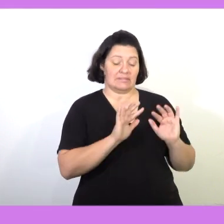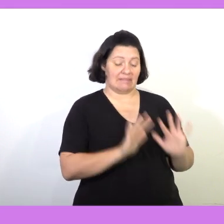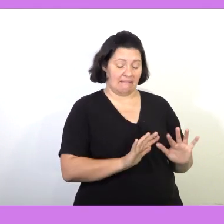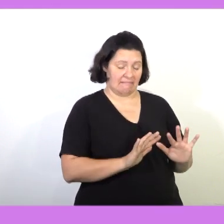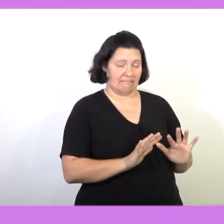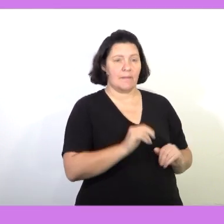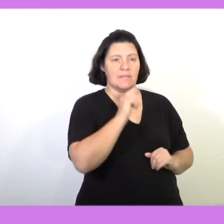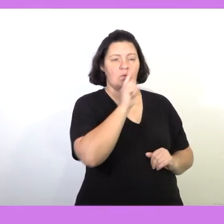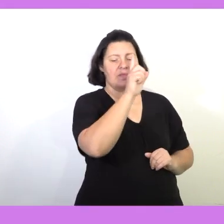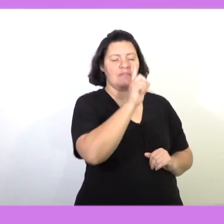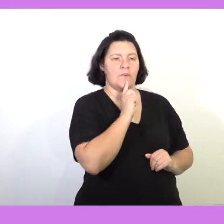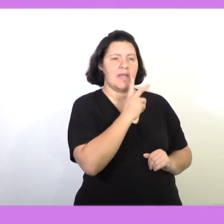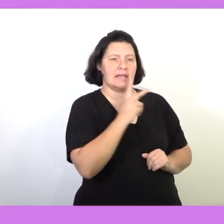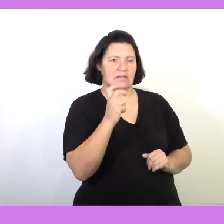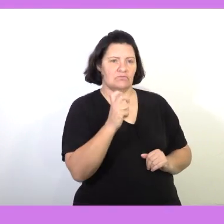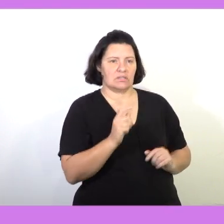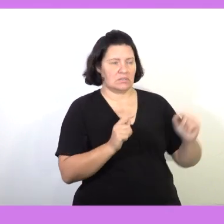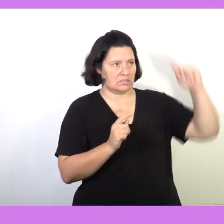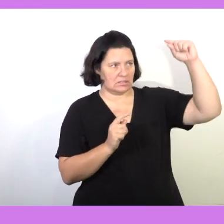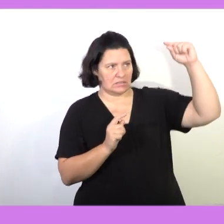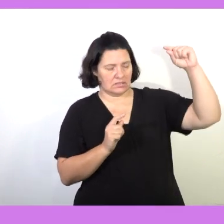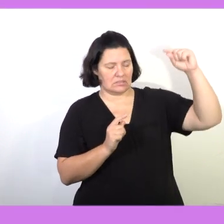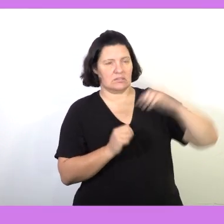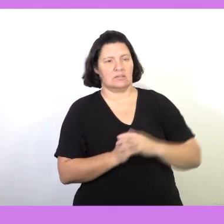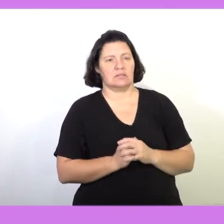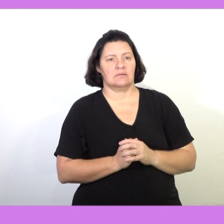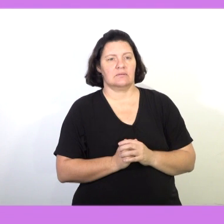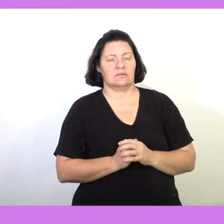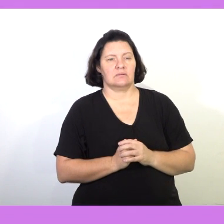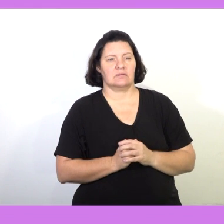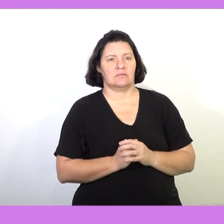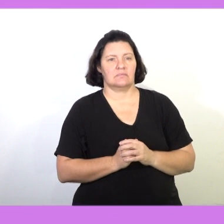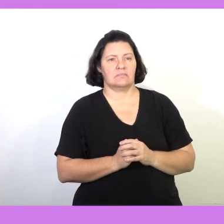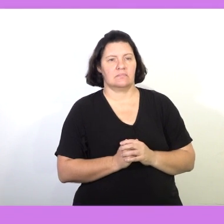So at 10, it is 1,800, which is here.